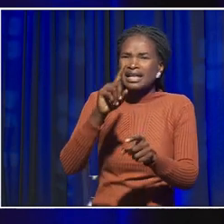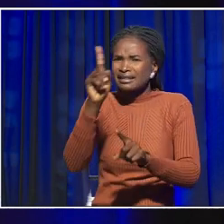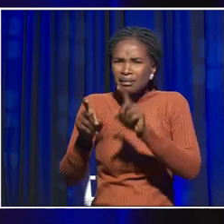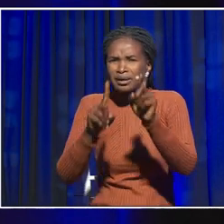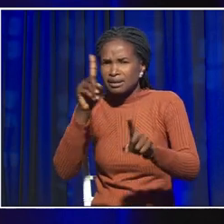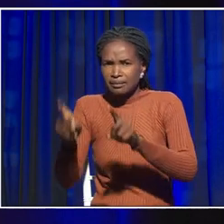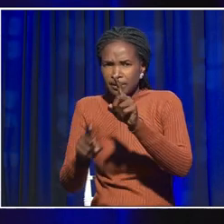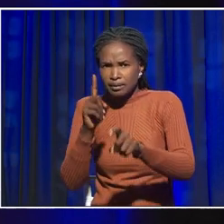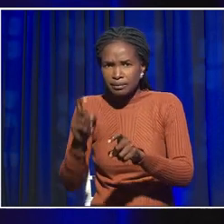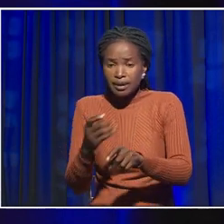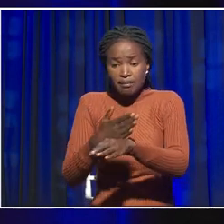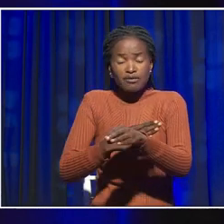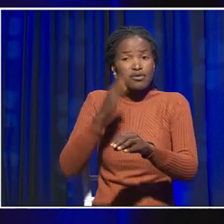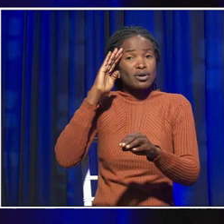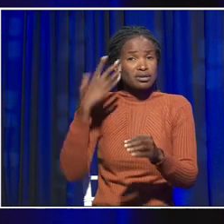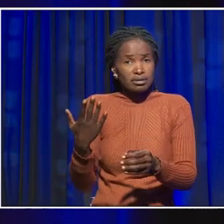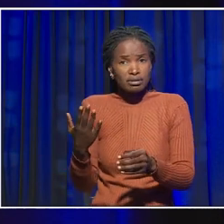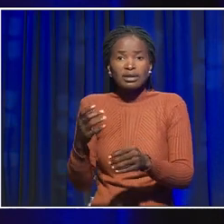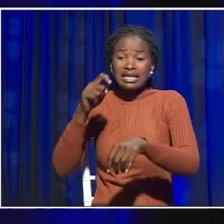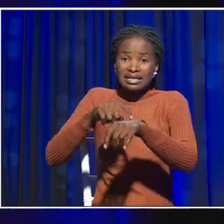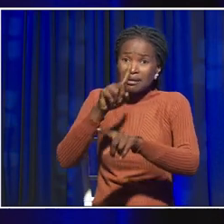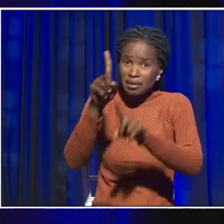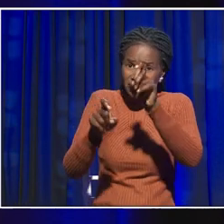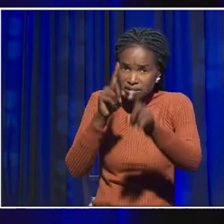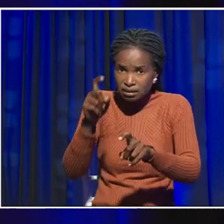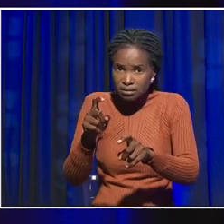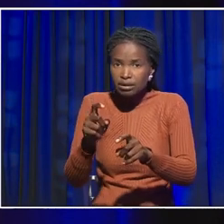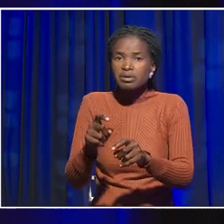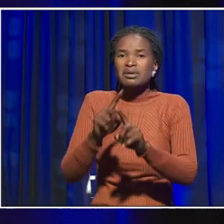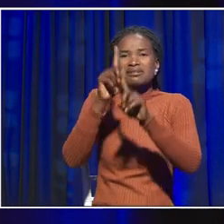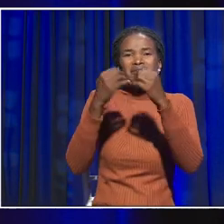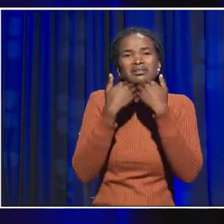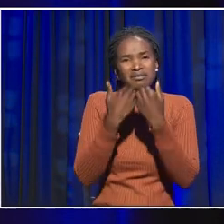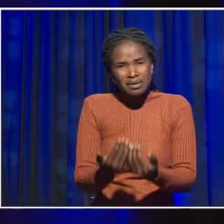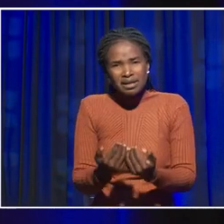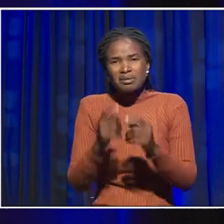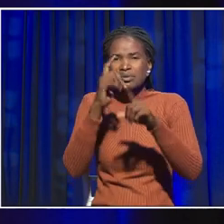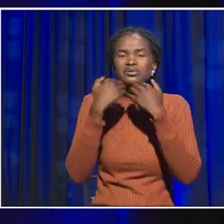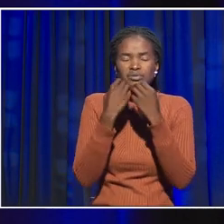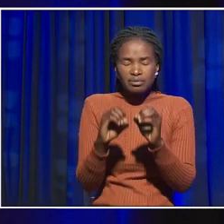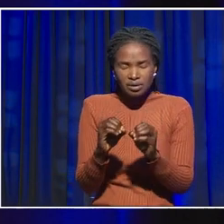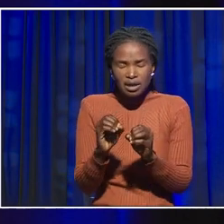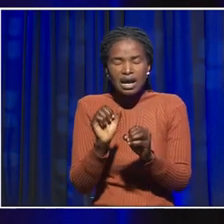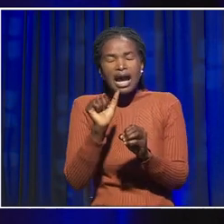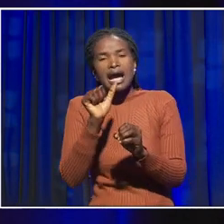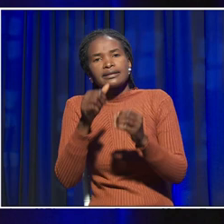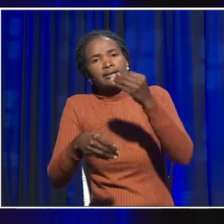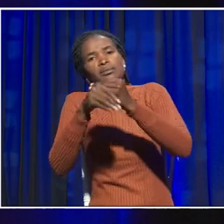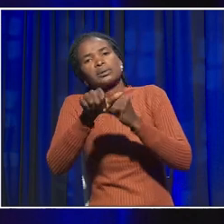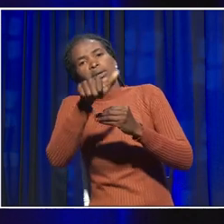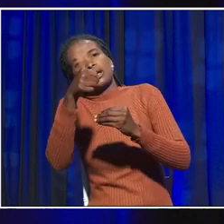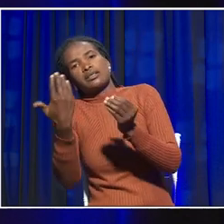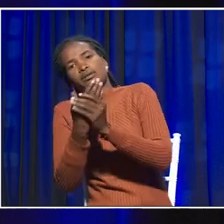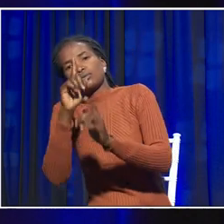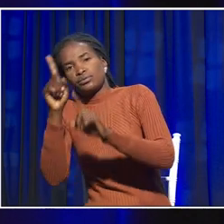questions which are relevant or indirectly relevant by triggering other questions again. And I